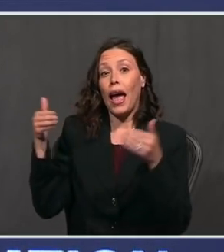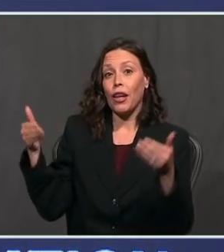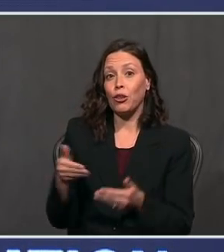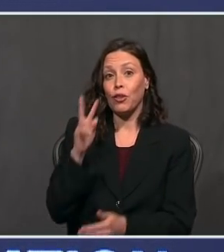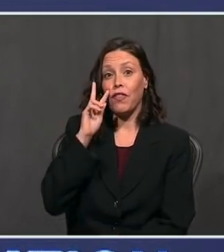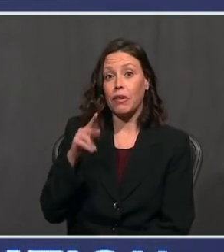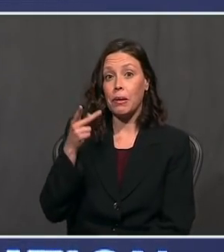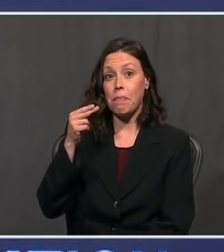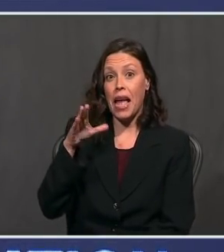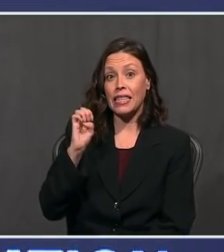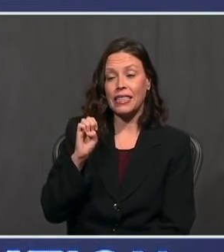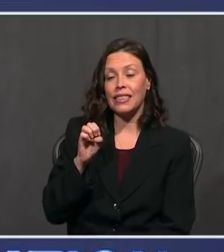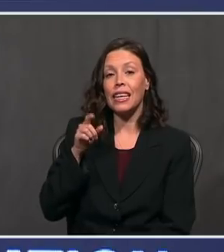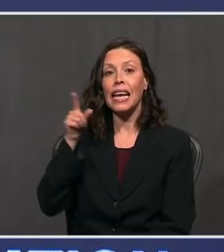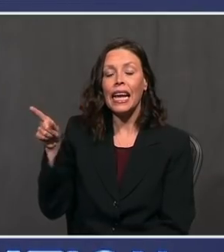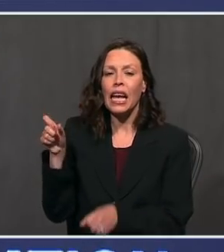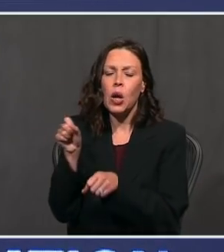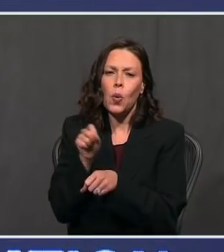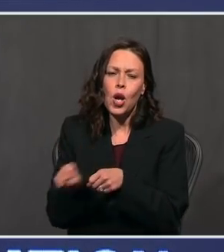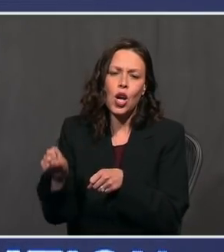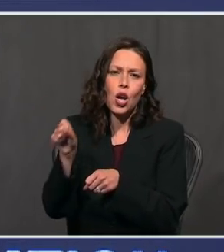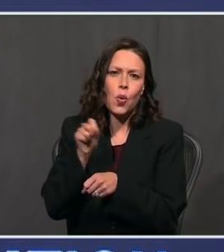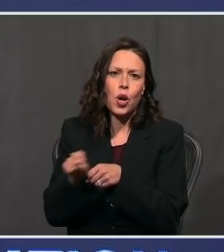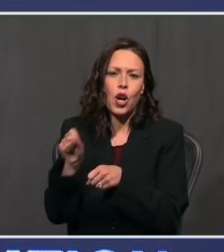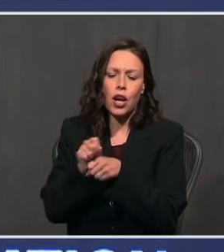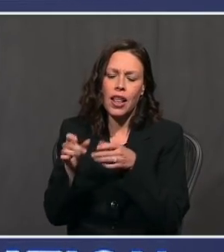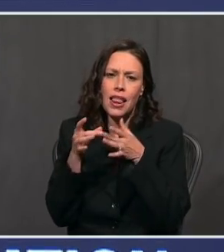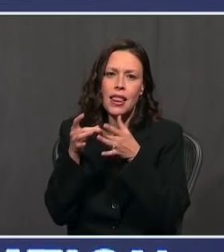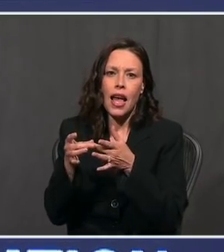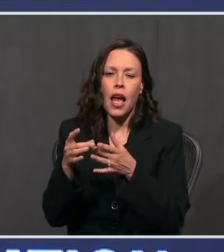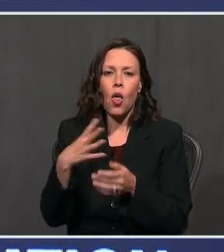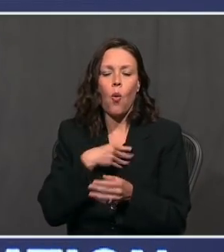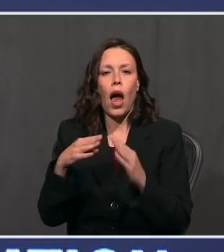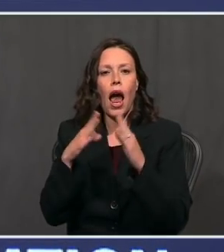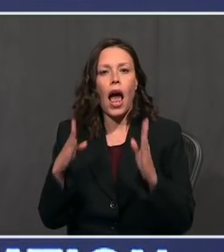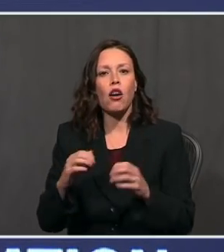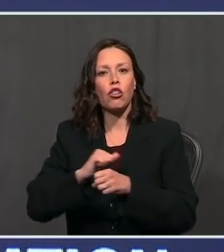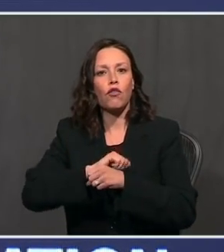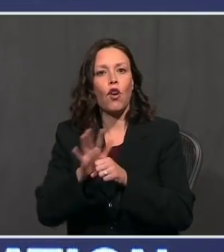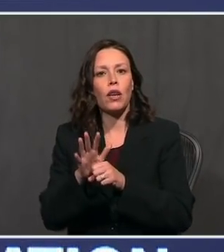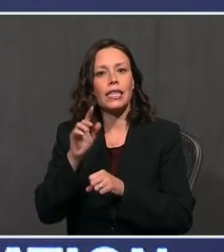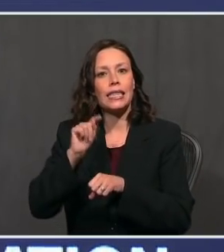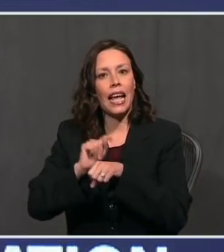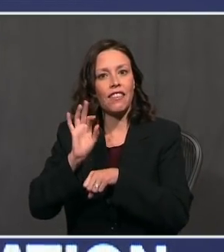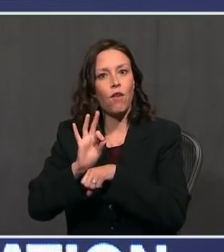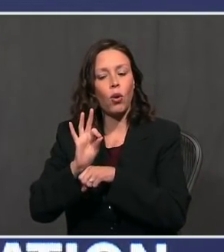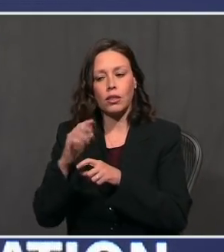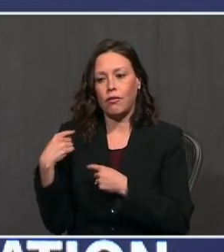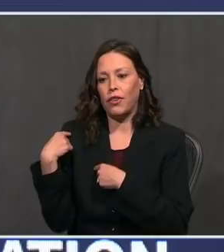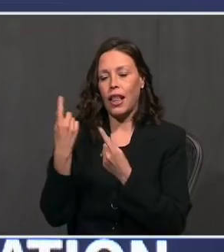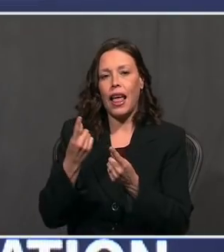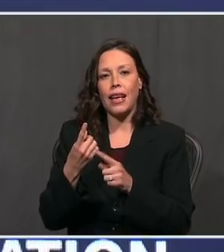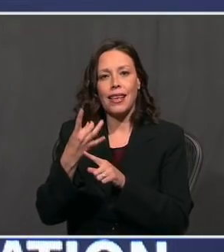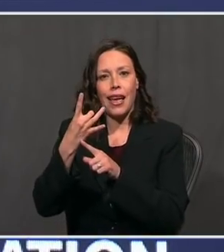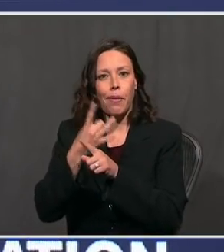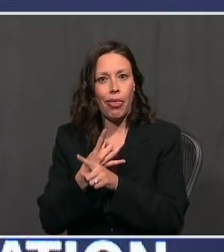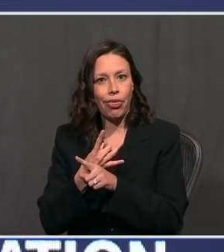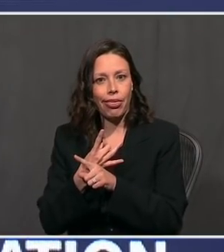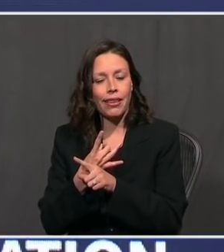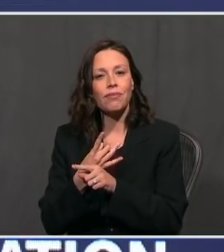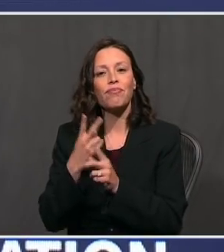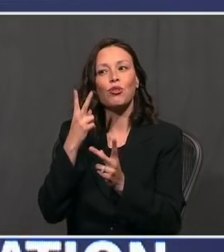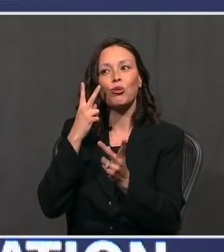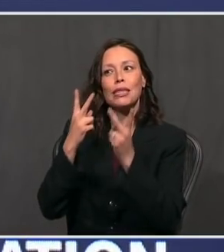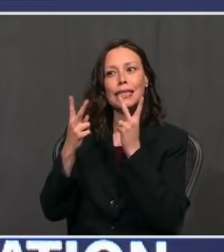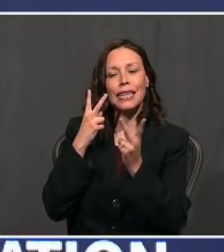you know, here's a guy who has tirelessly led the White House Coronavirus Task Force for the last 7 or 8 months, and you can see a